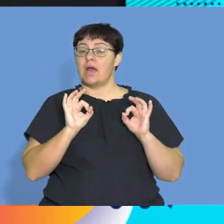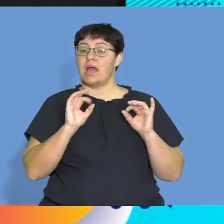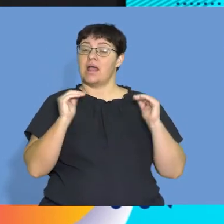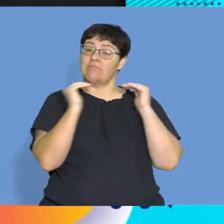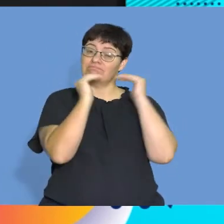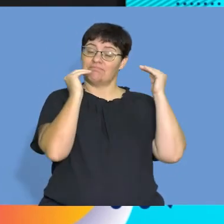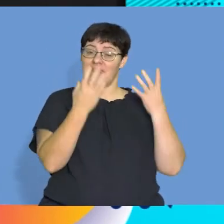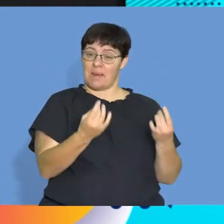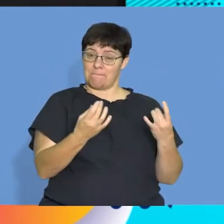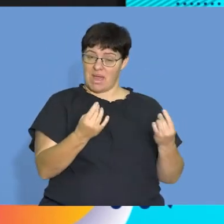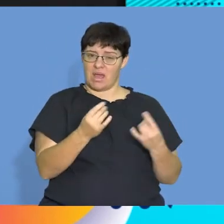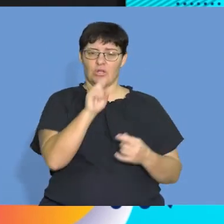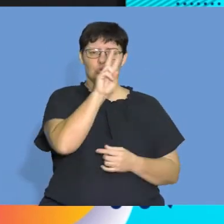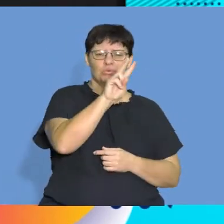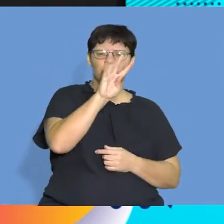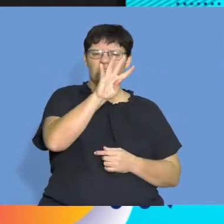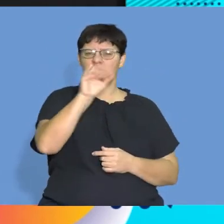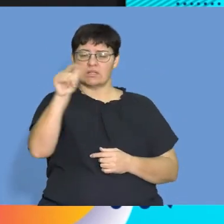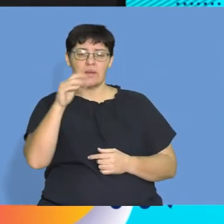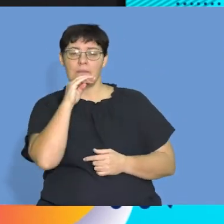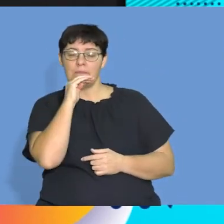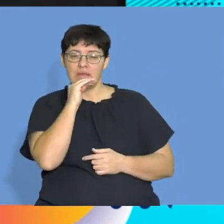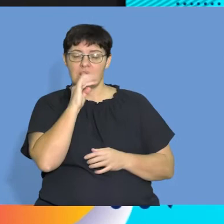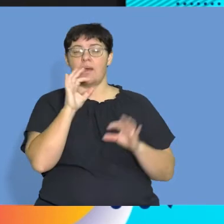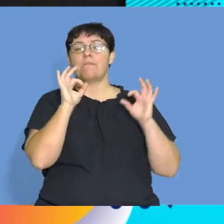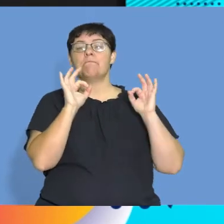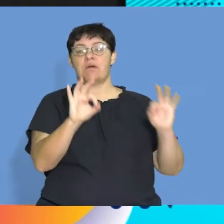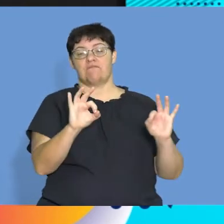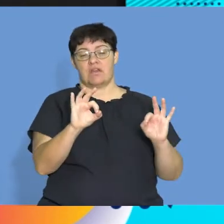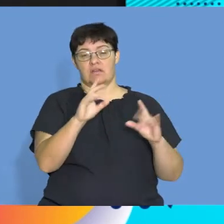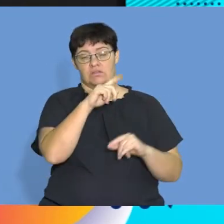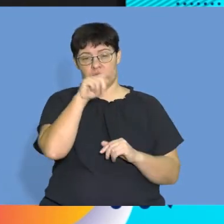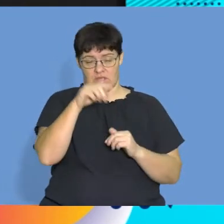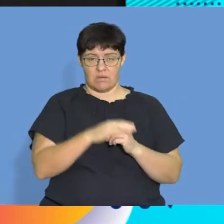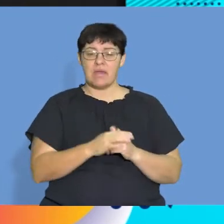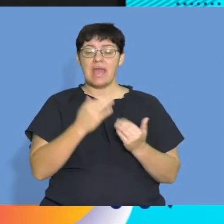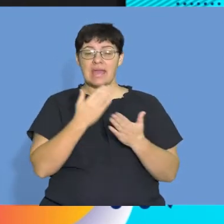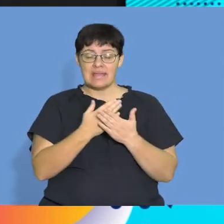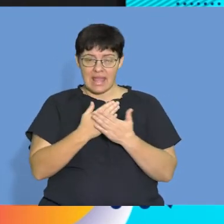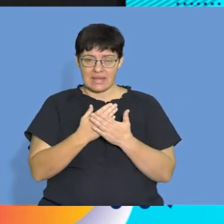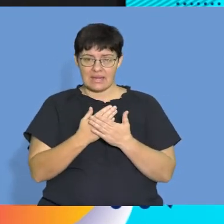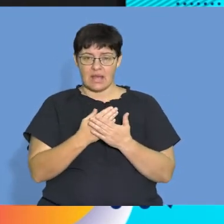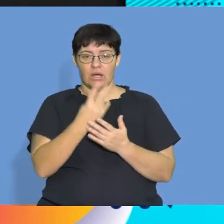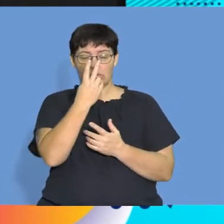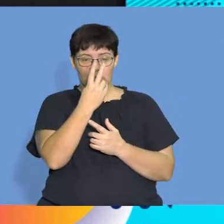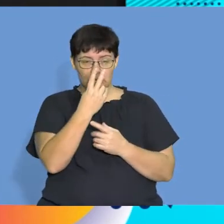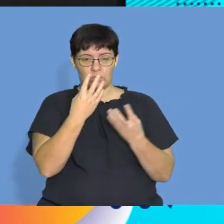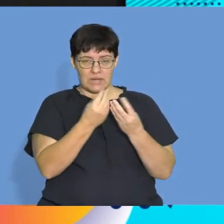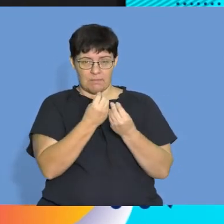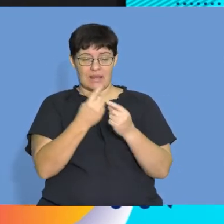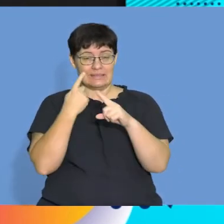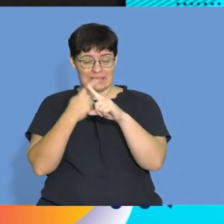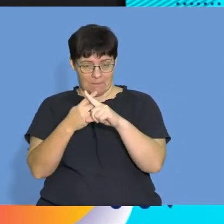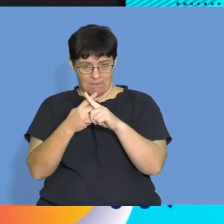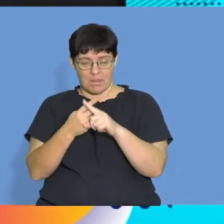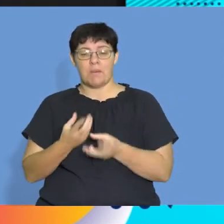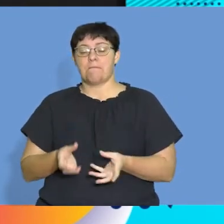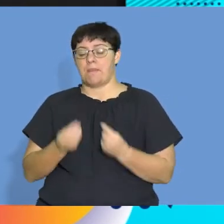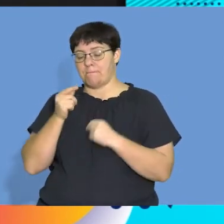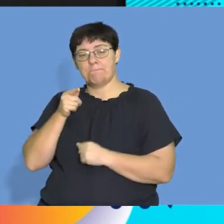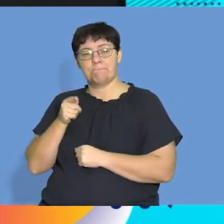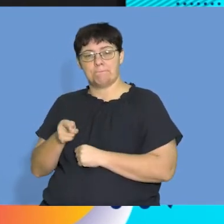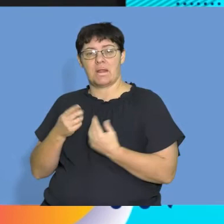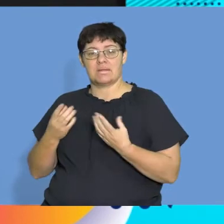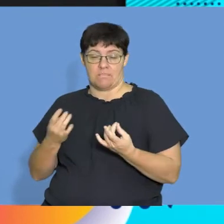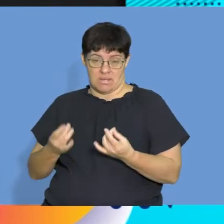Why? Because a perfect square is a number such that you can multiply two numbers and you get that number that